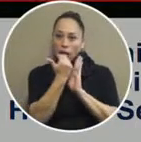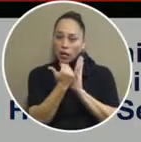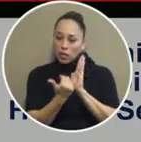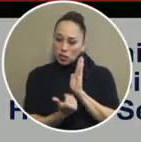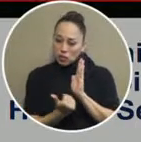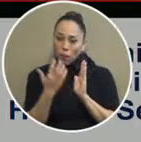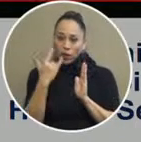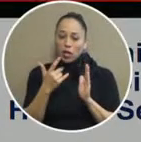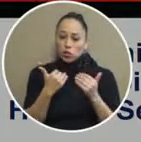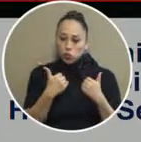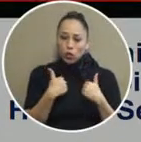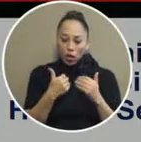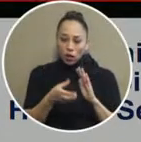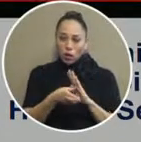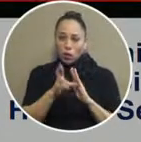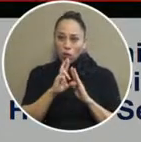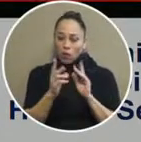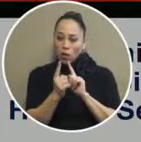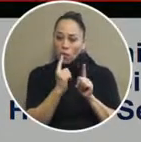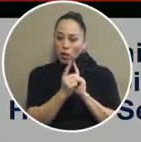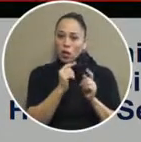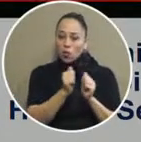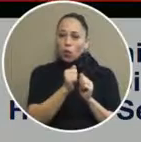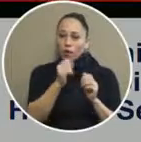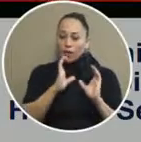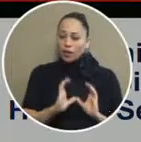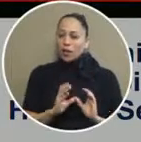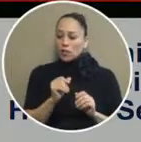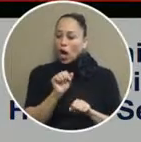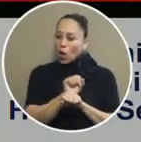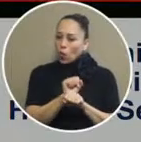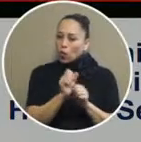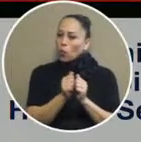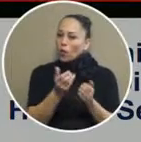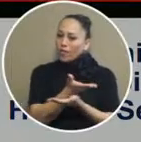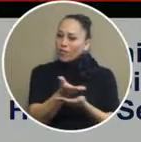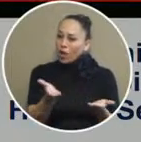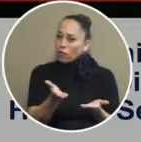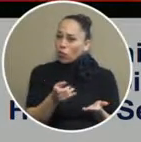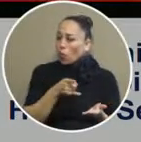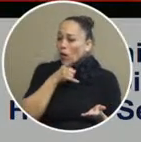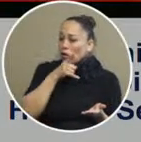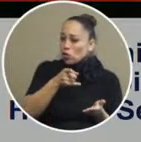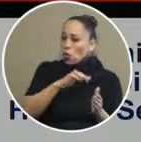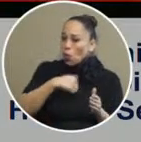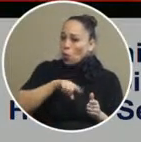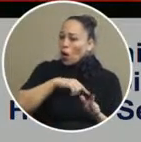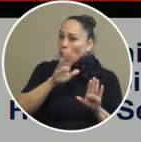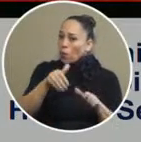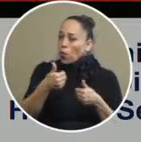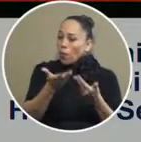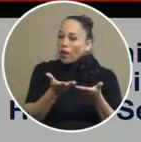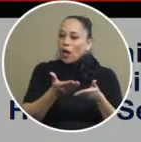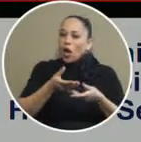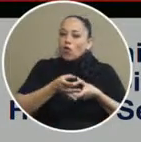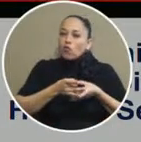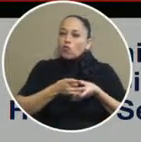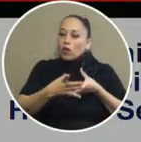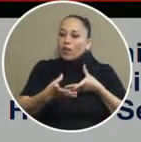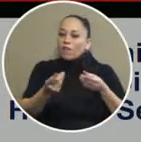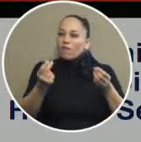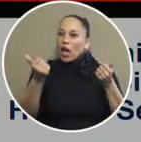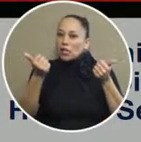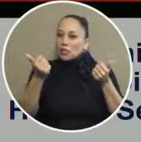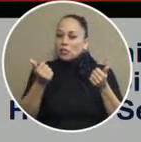we do view them as clients, and working with them to make sure that we were providing that relief right